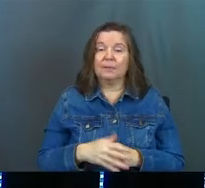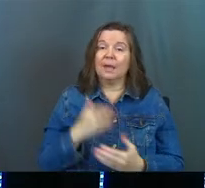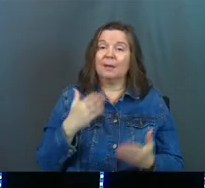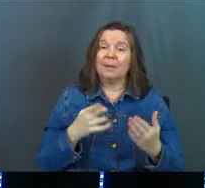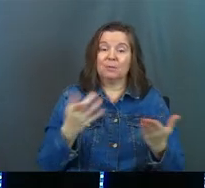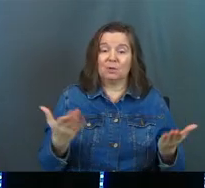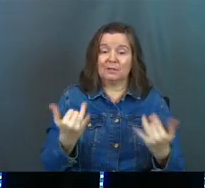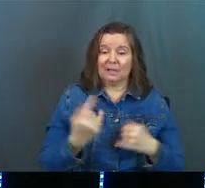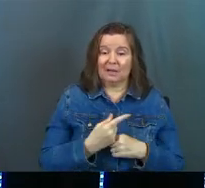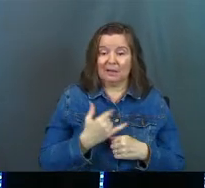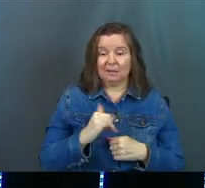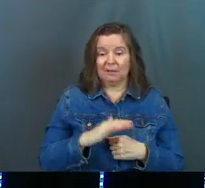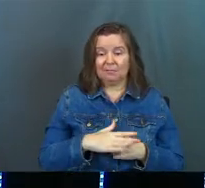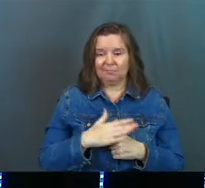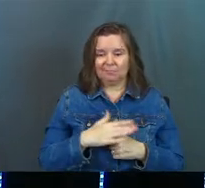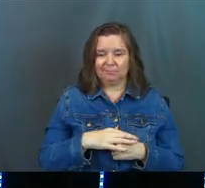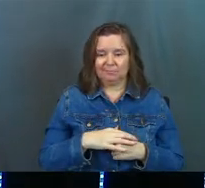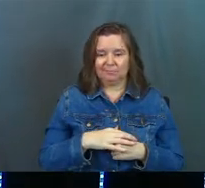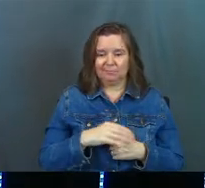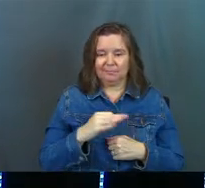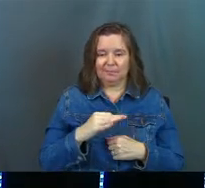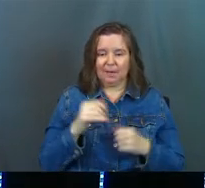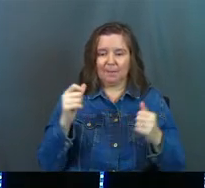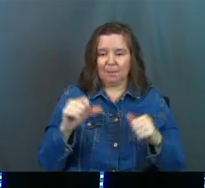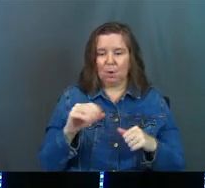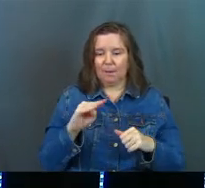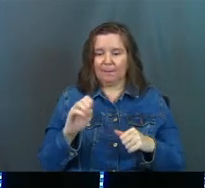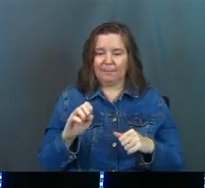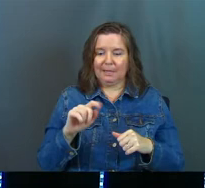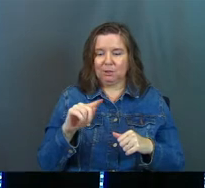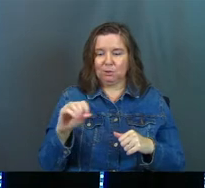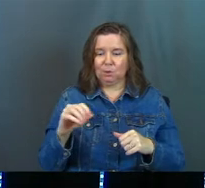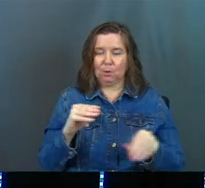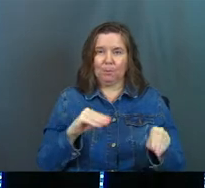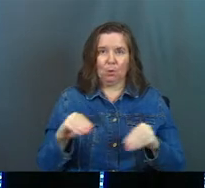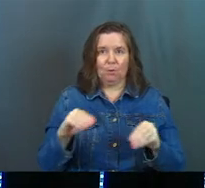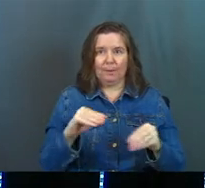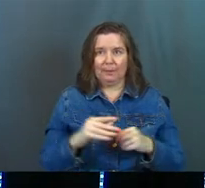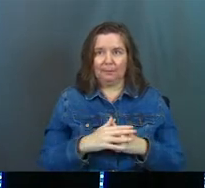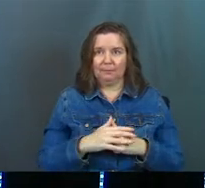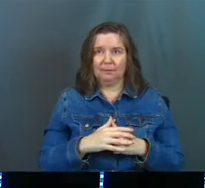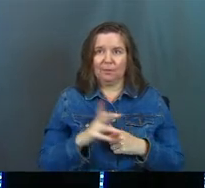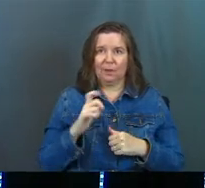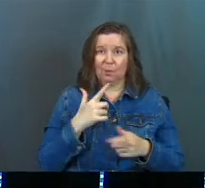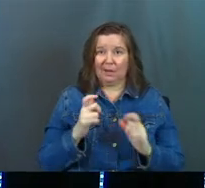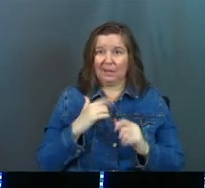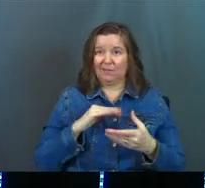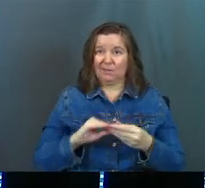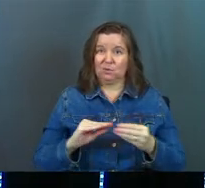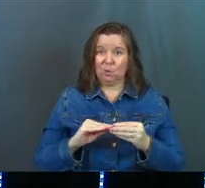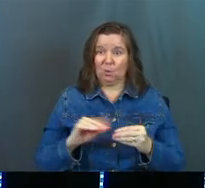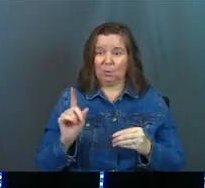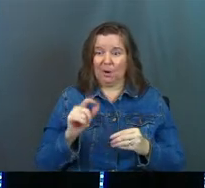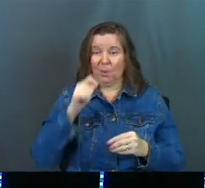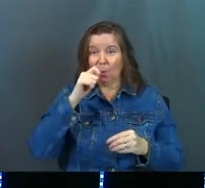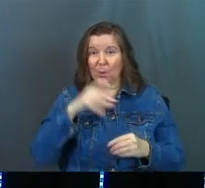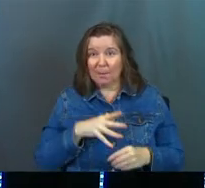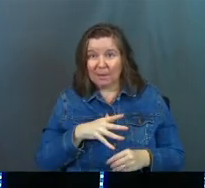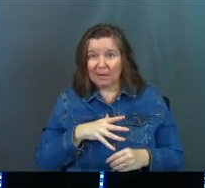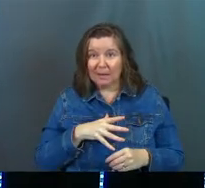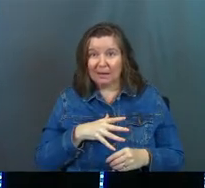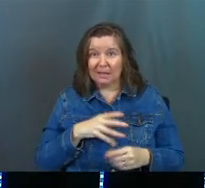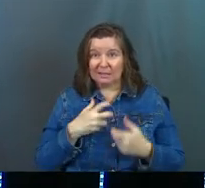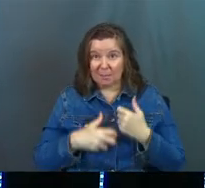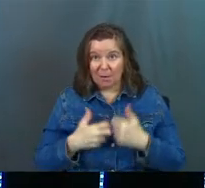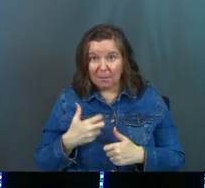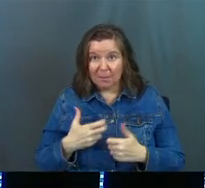And maybe you're here today and you're like, golly, Pastor, post-Me Too movement. And you're going to give us the story where the woman is